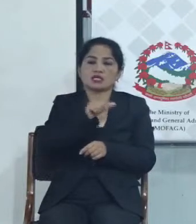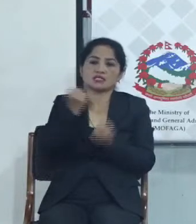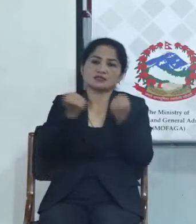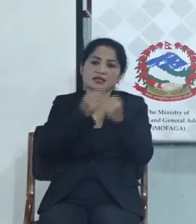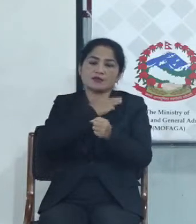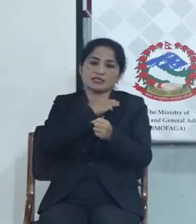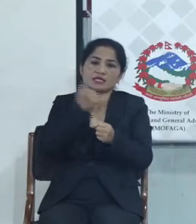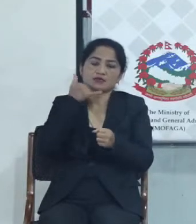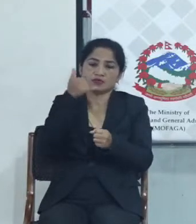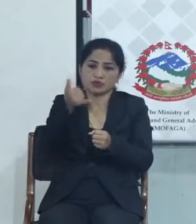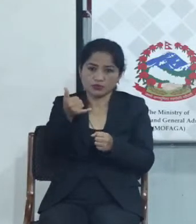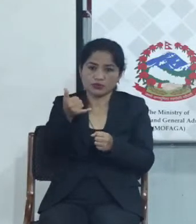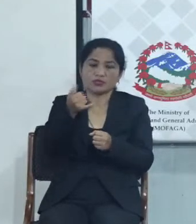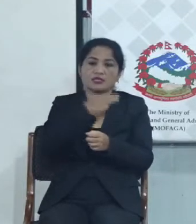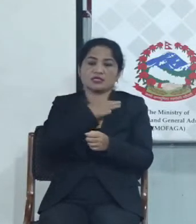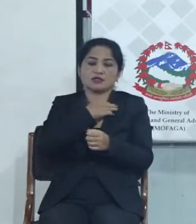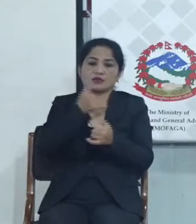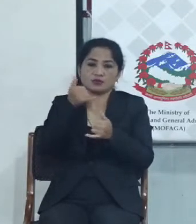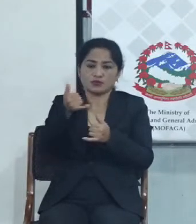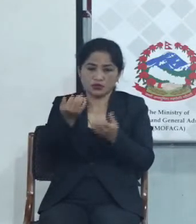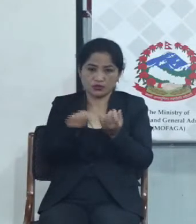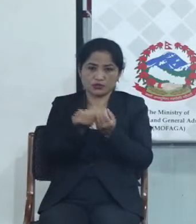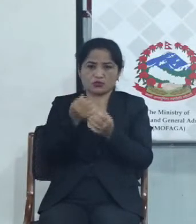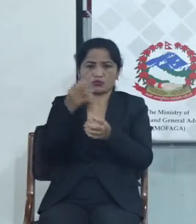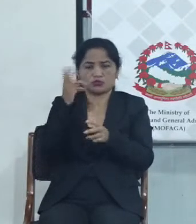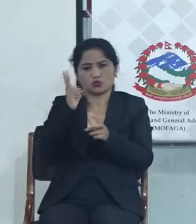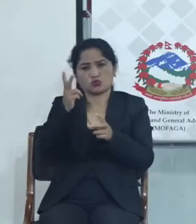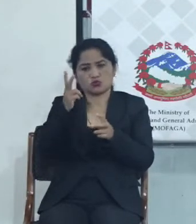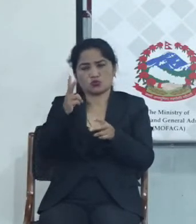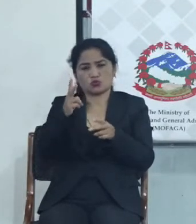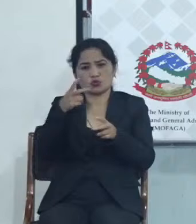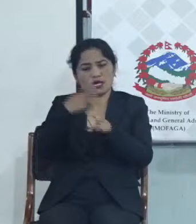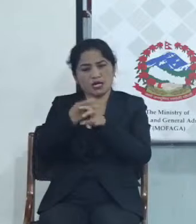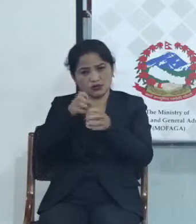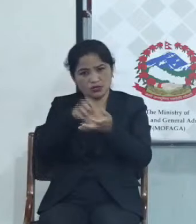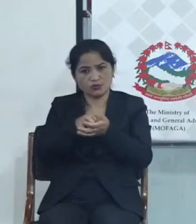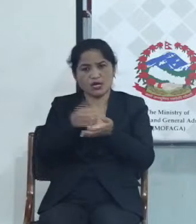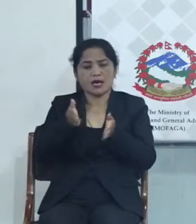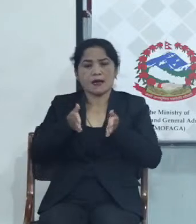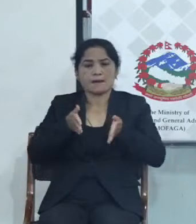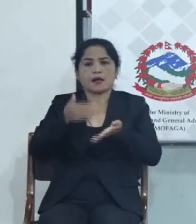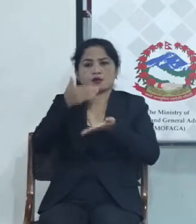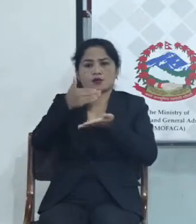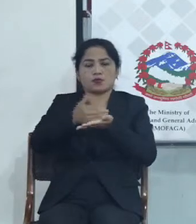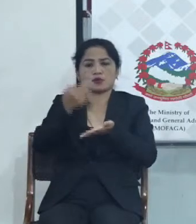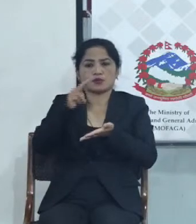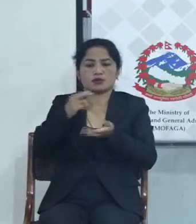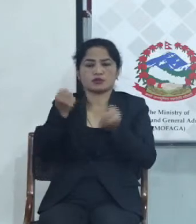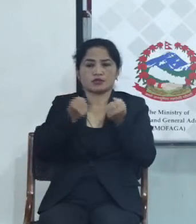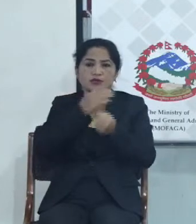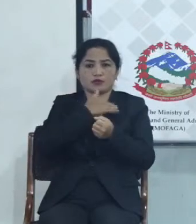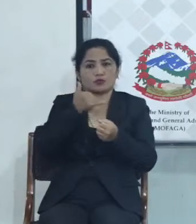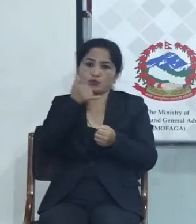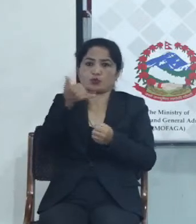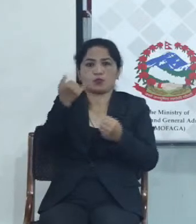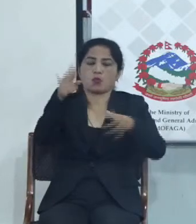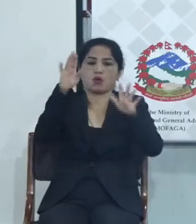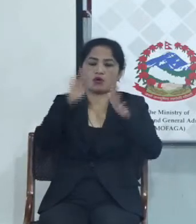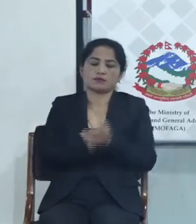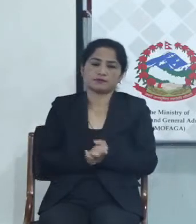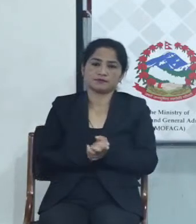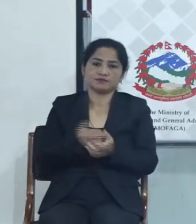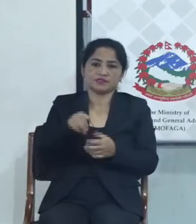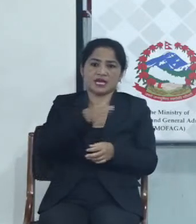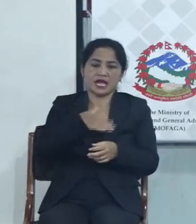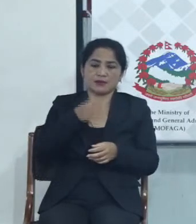was blocked in the middle of the road. Then luckily the telephone was established, connection was established. As a result, then the woman